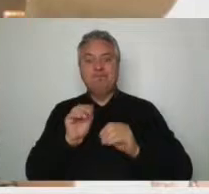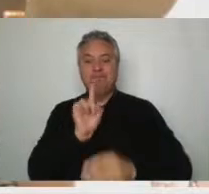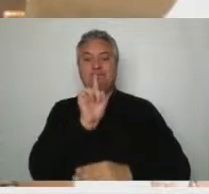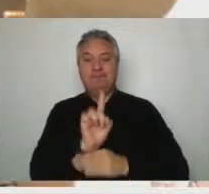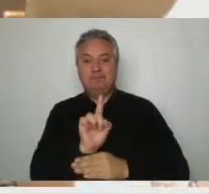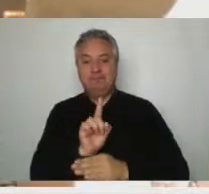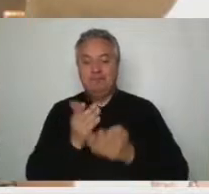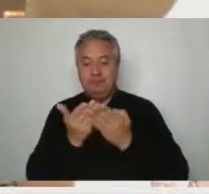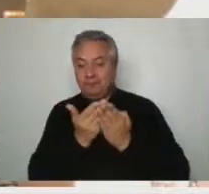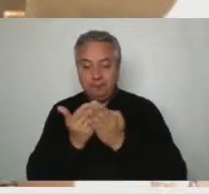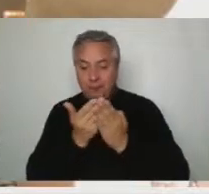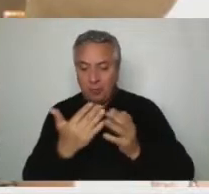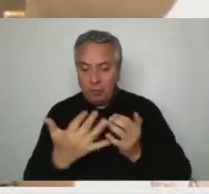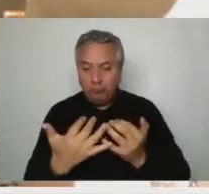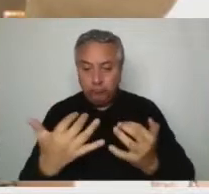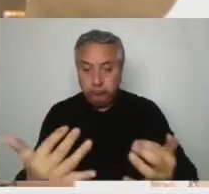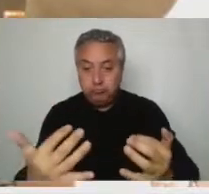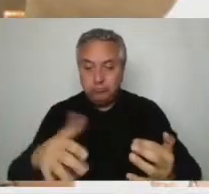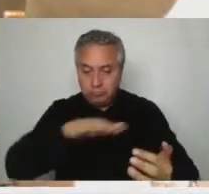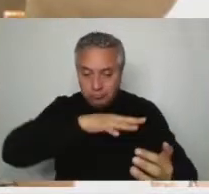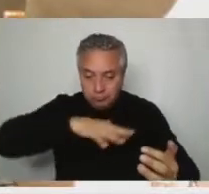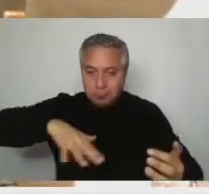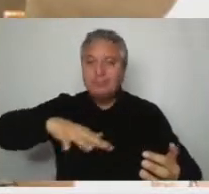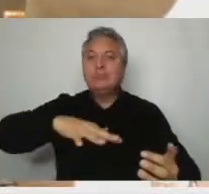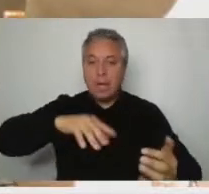a reality in and of itself.